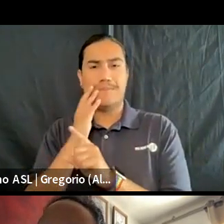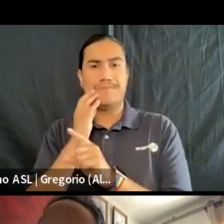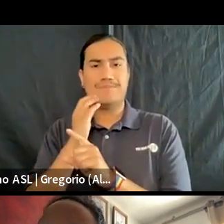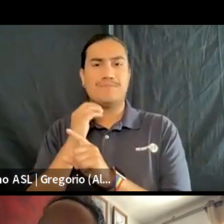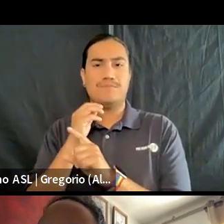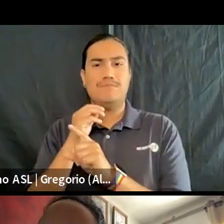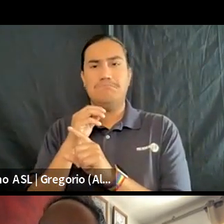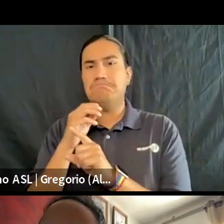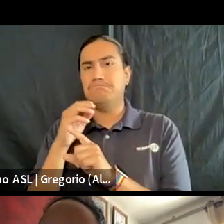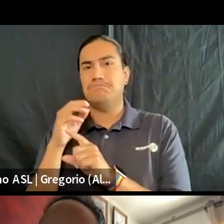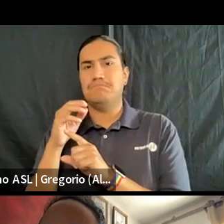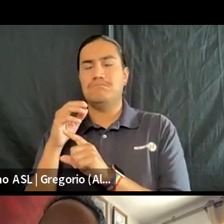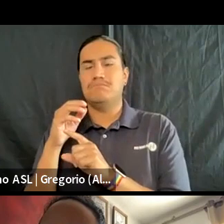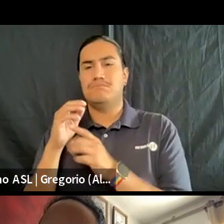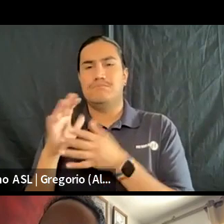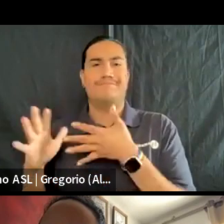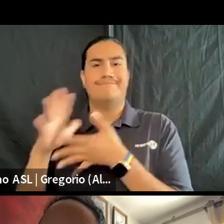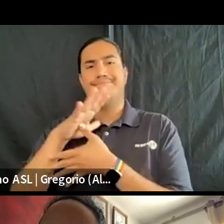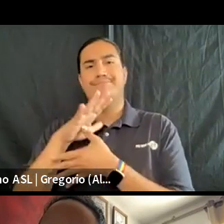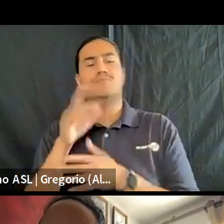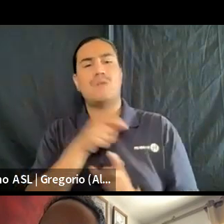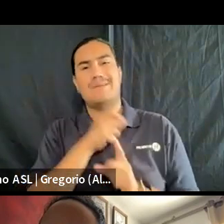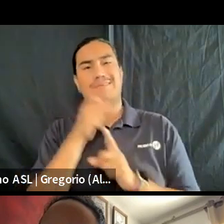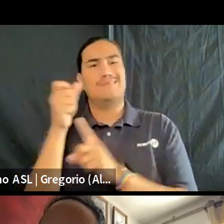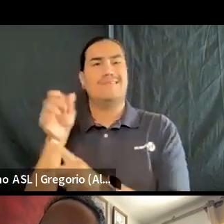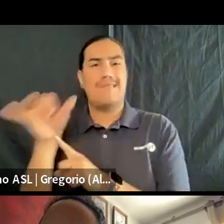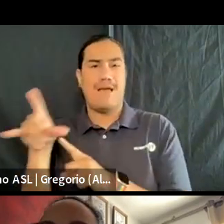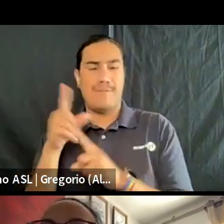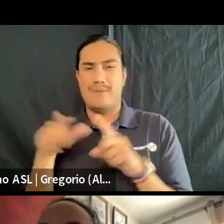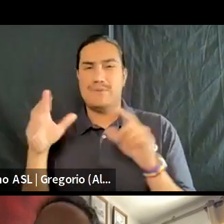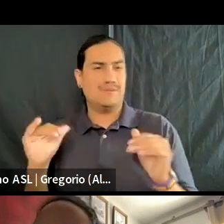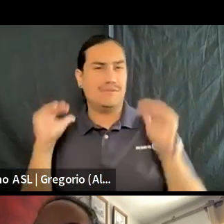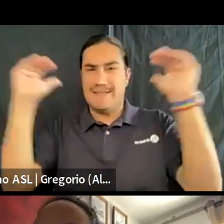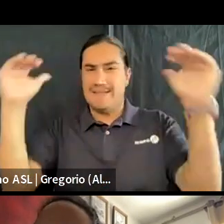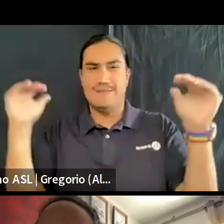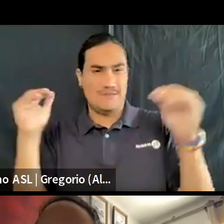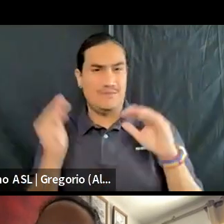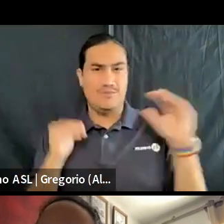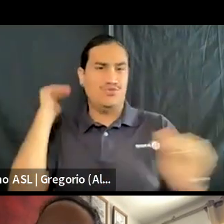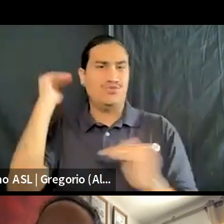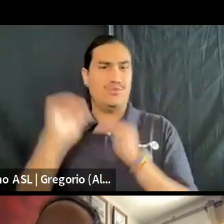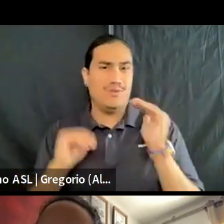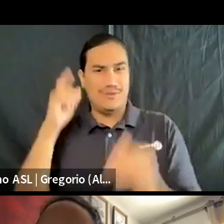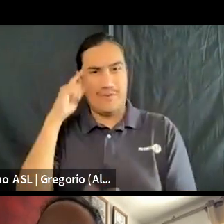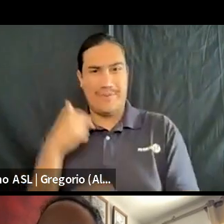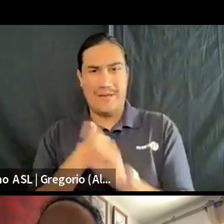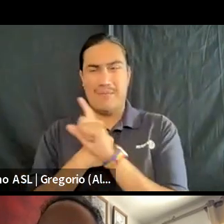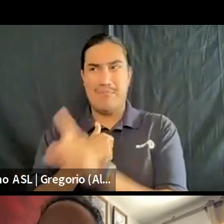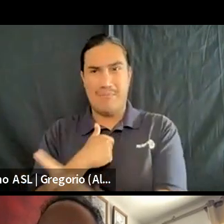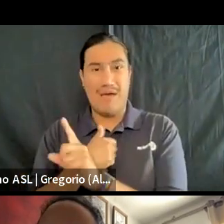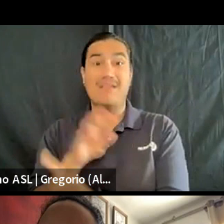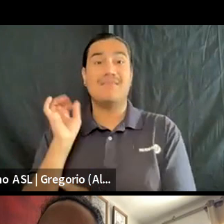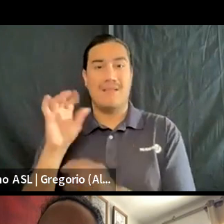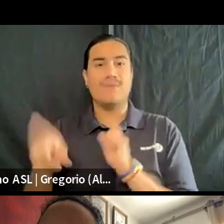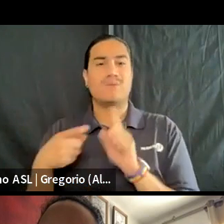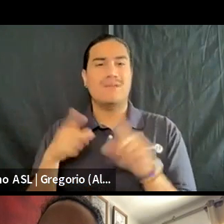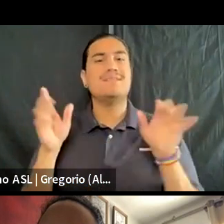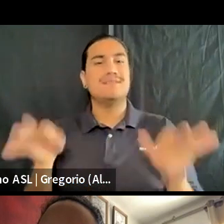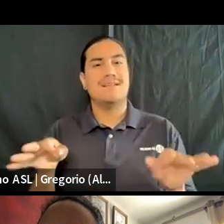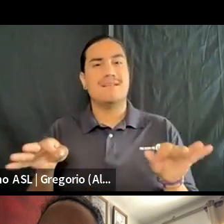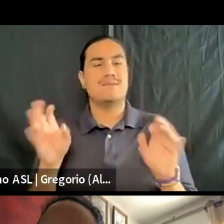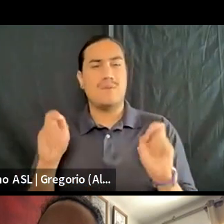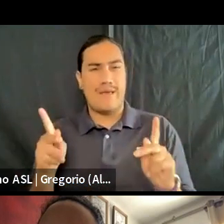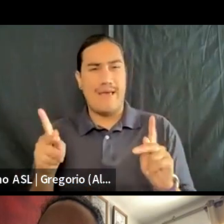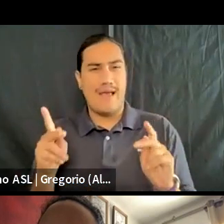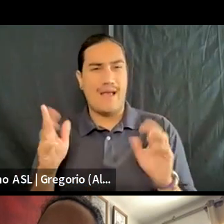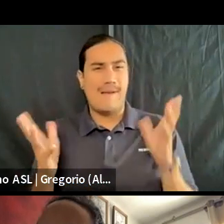and they put me in the senior one, but it was too advanced for me. So I decided, that's when I decided to talk to someone to start a